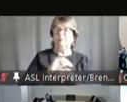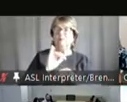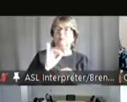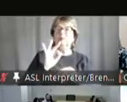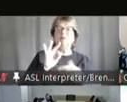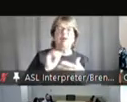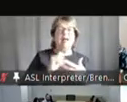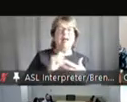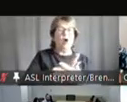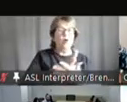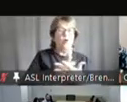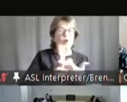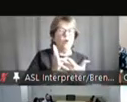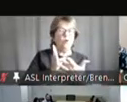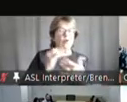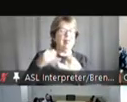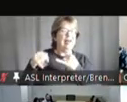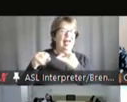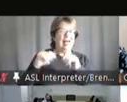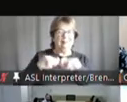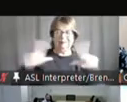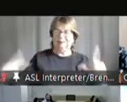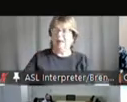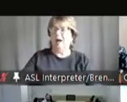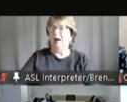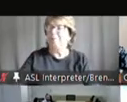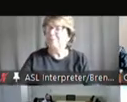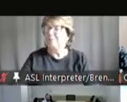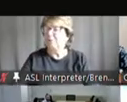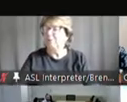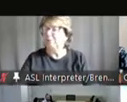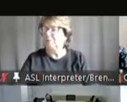the last slide, I'd appreciate that.